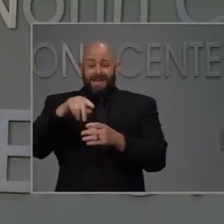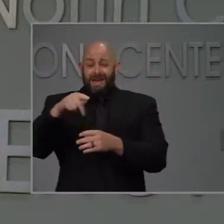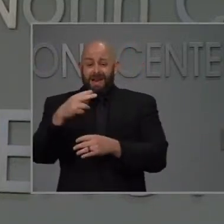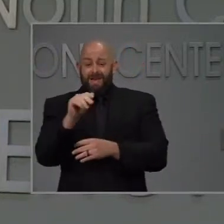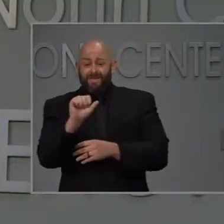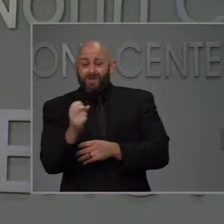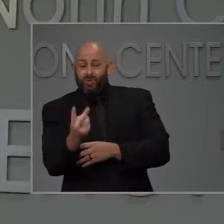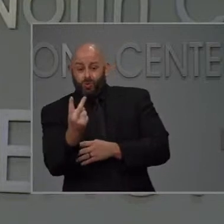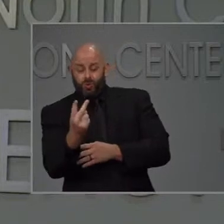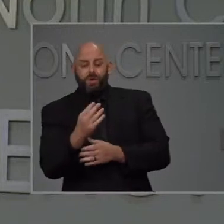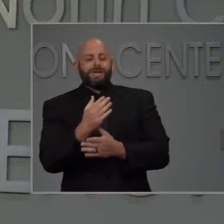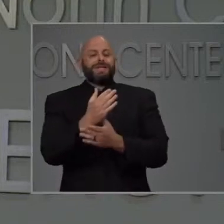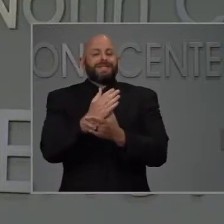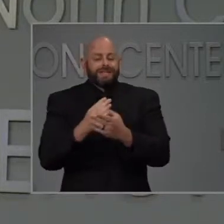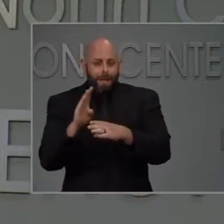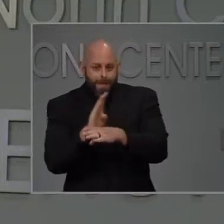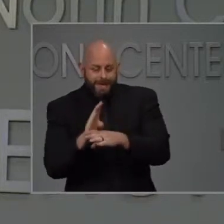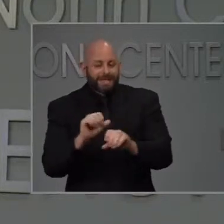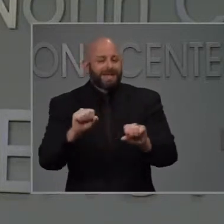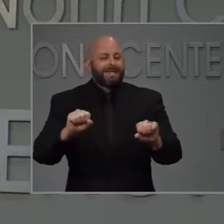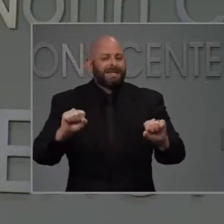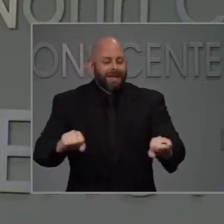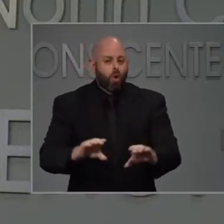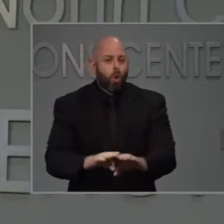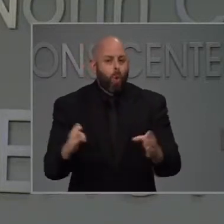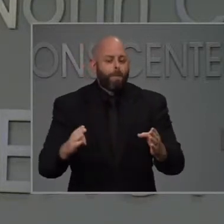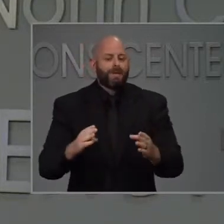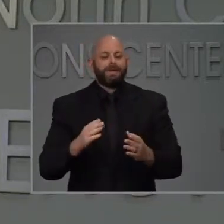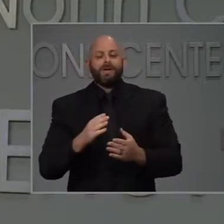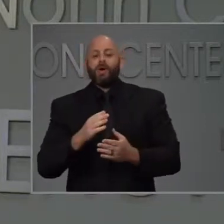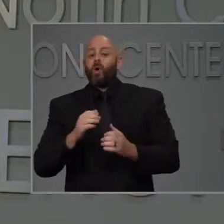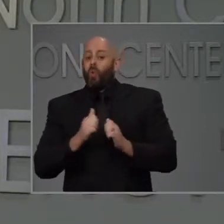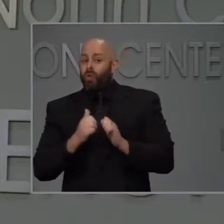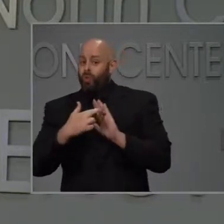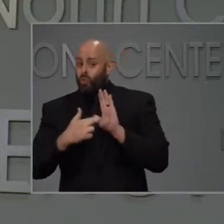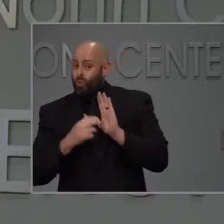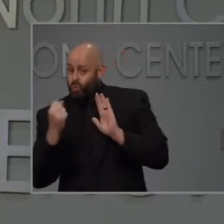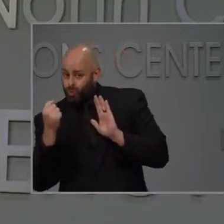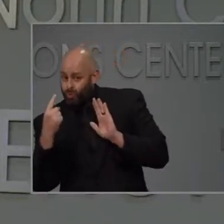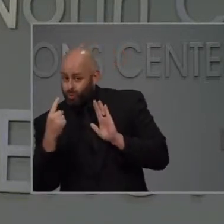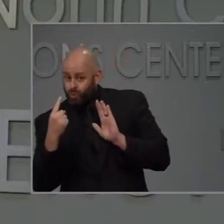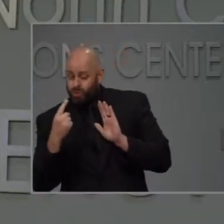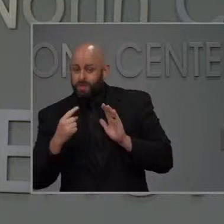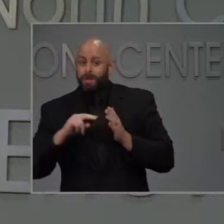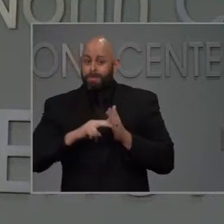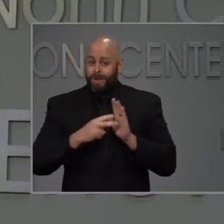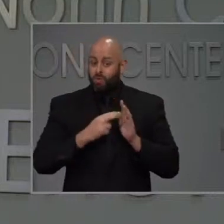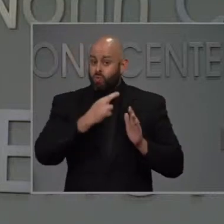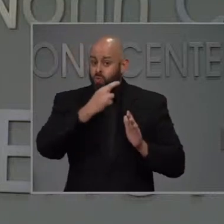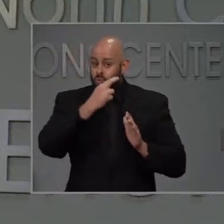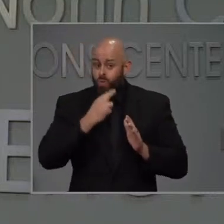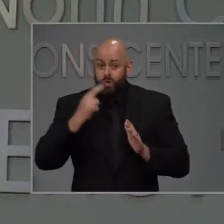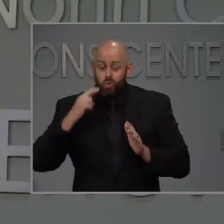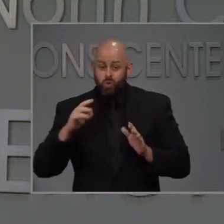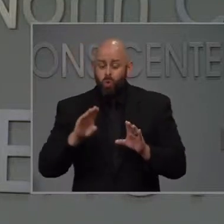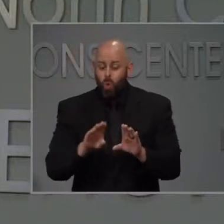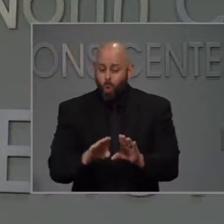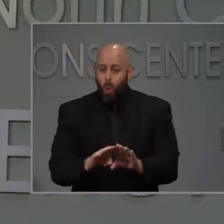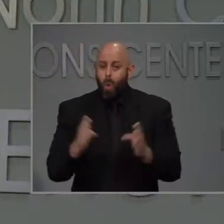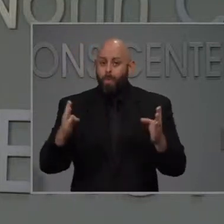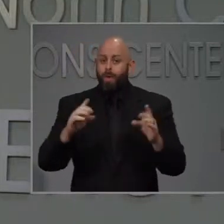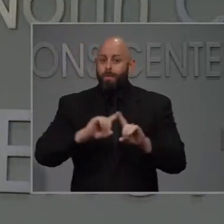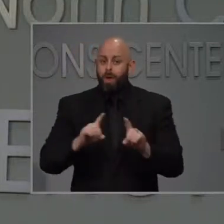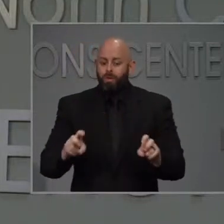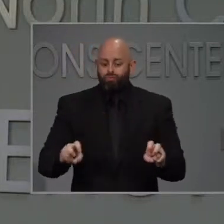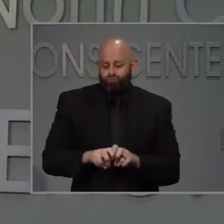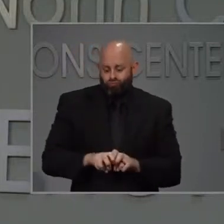to open at some capacity. You'll be looking at restaurants opening at some